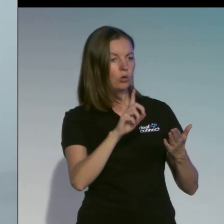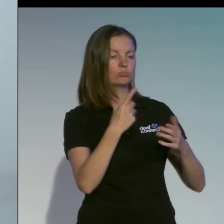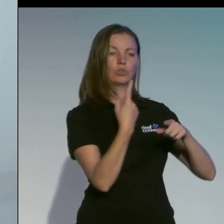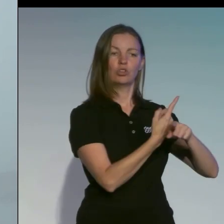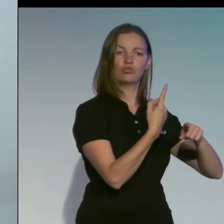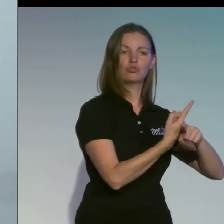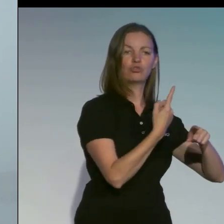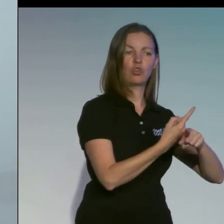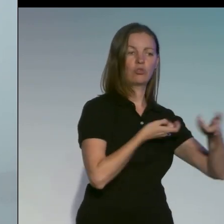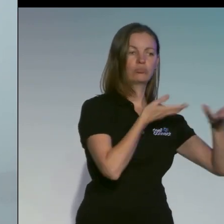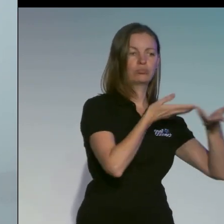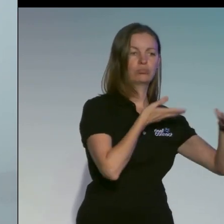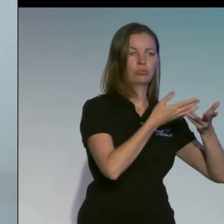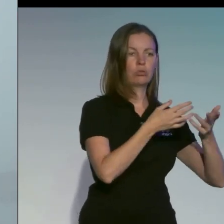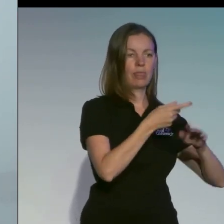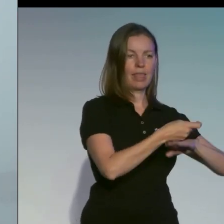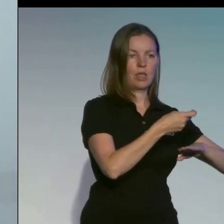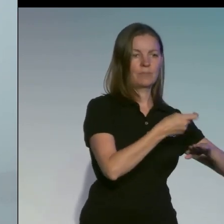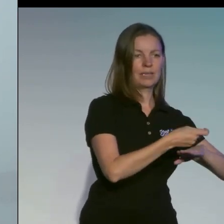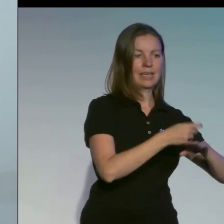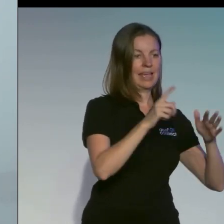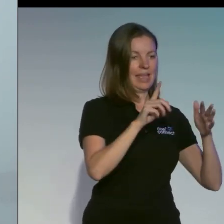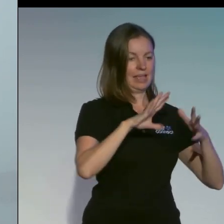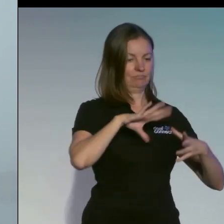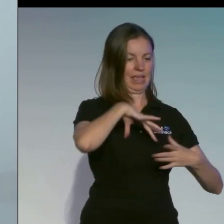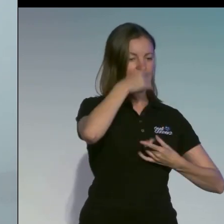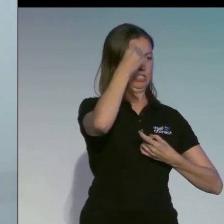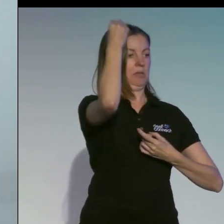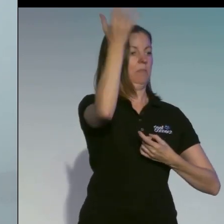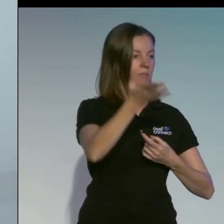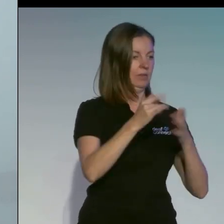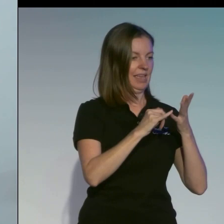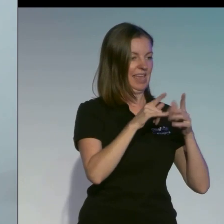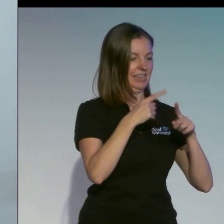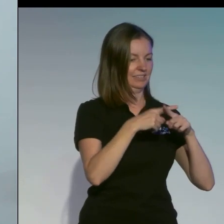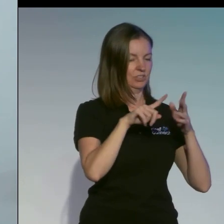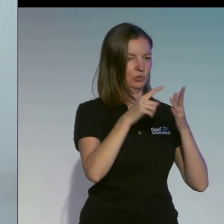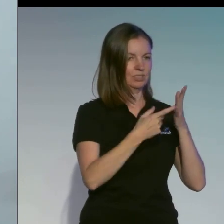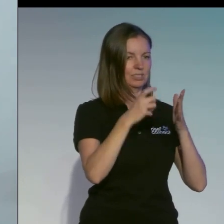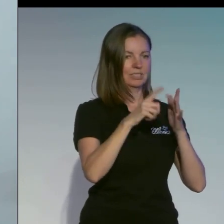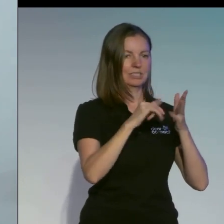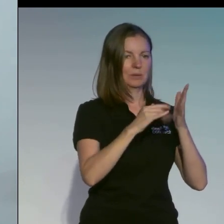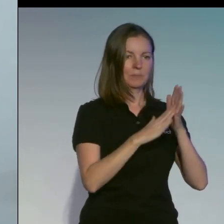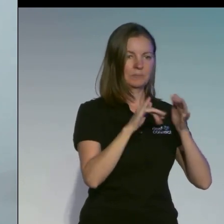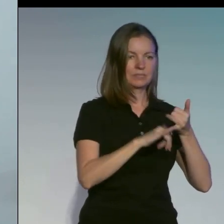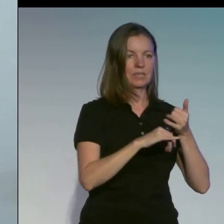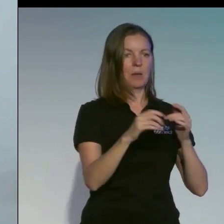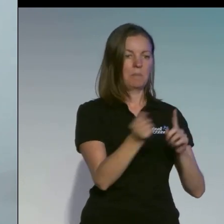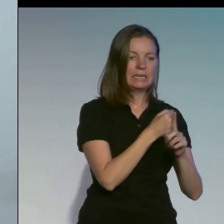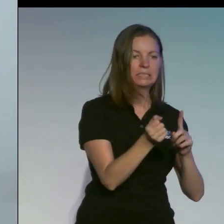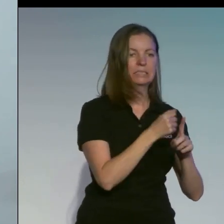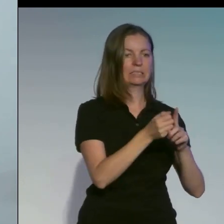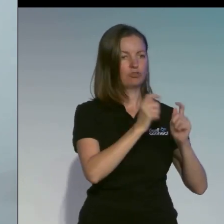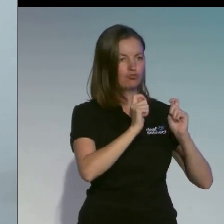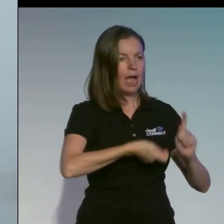therapy, exorcisms, drinking of herbs, prayer, laying of hands for healing, beatings, and rape, or other forms